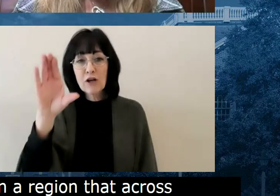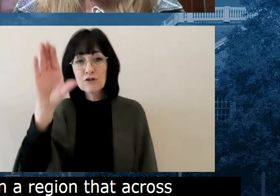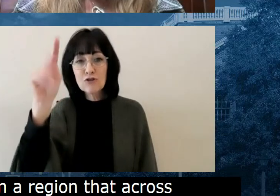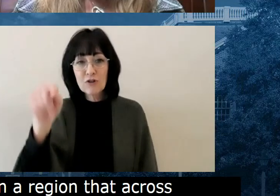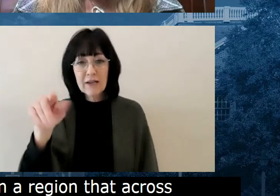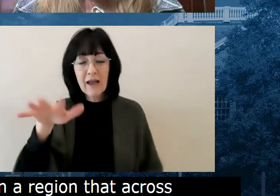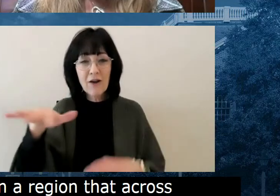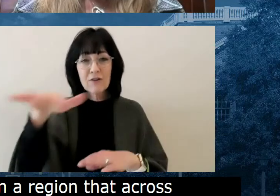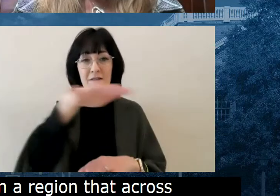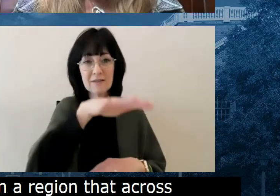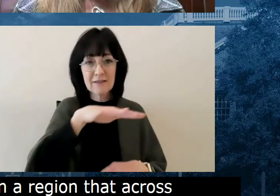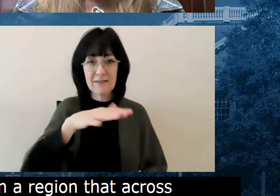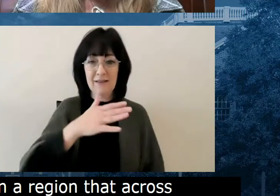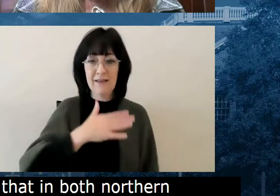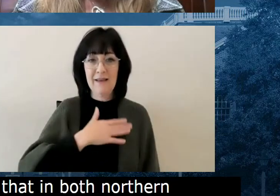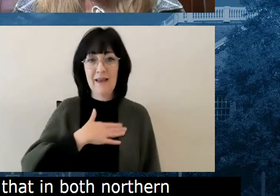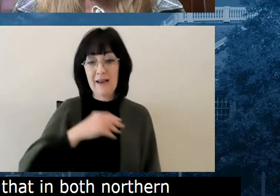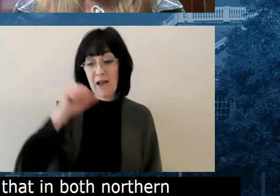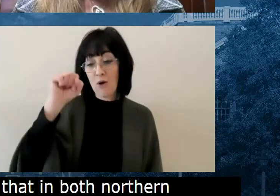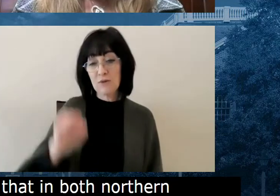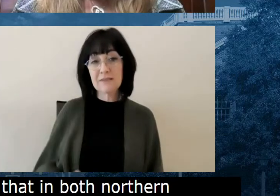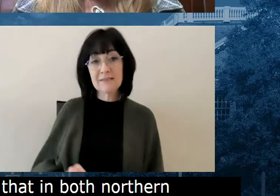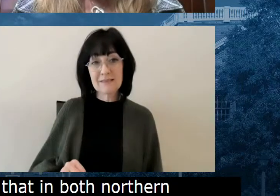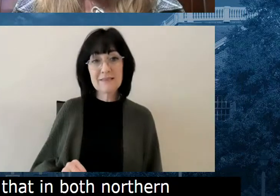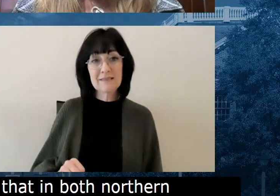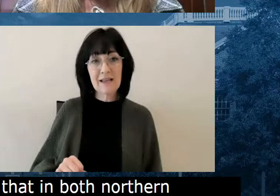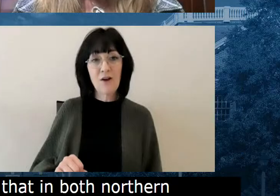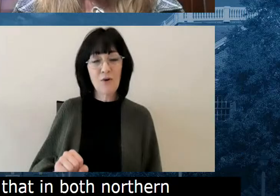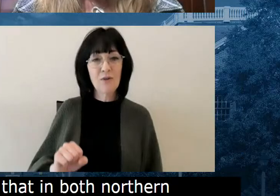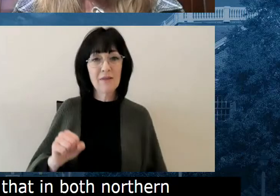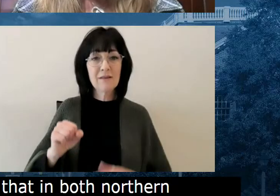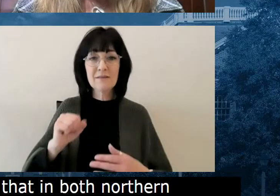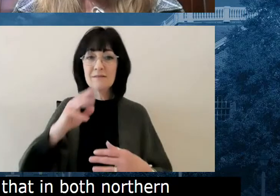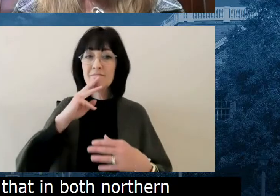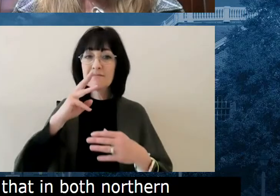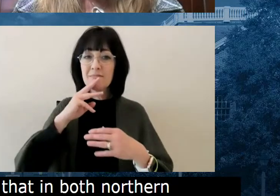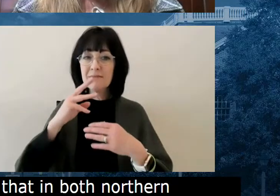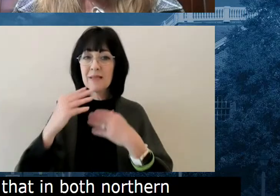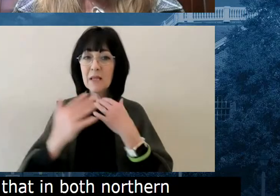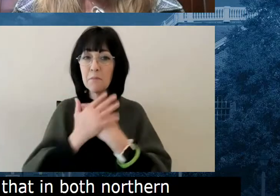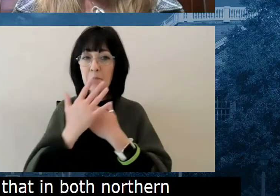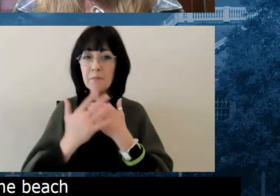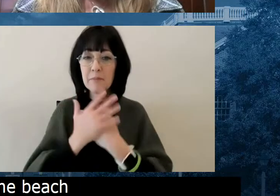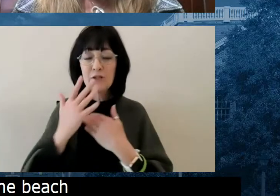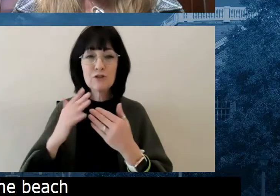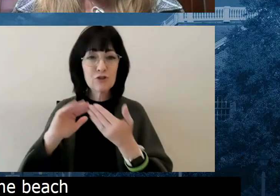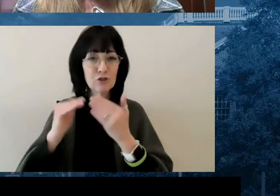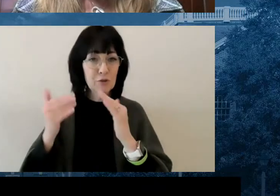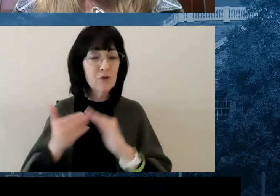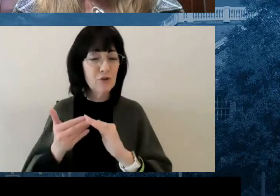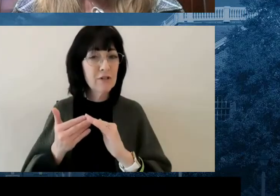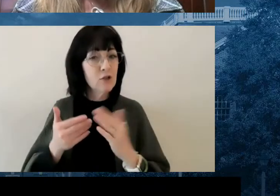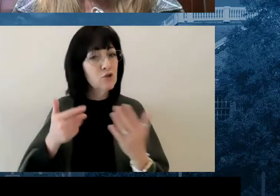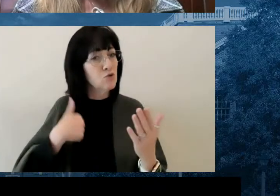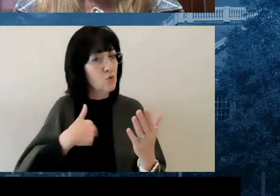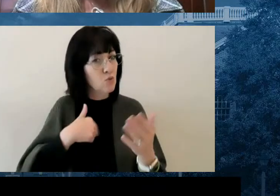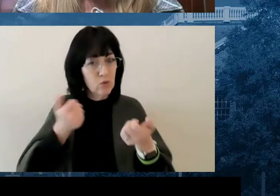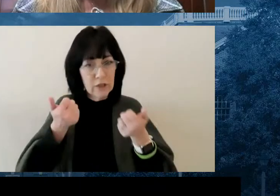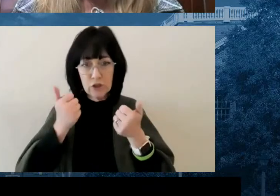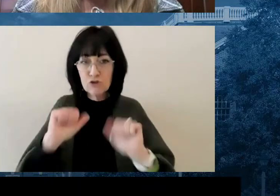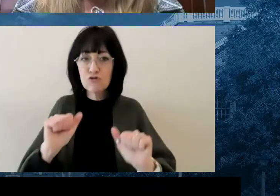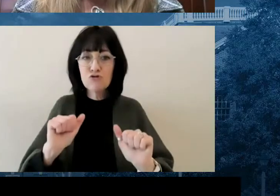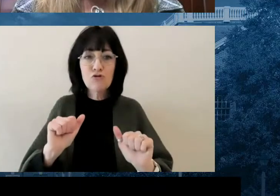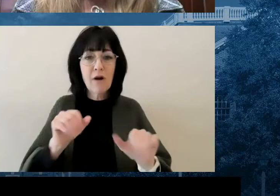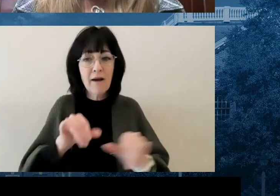then the lower part of our state with the beach communities. And so being somewhat consistent as long as the health conditions are